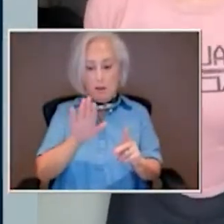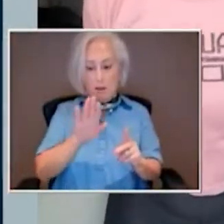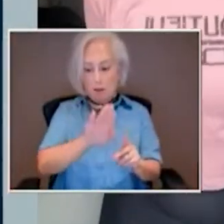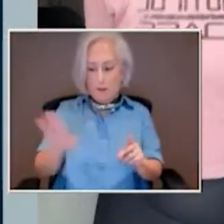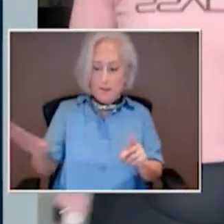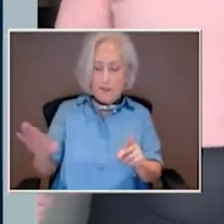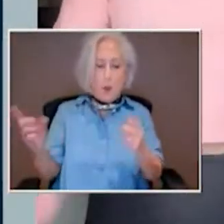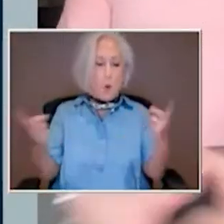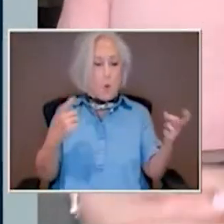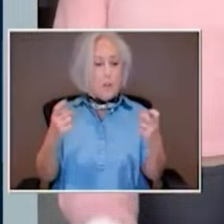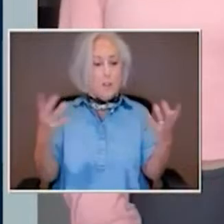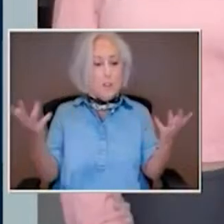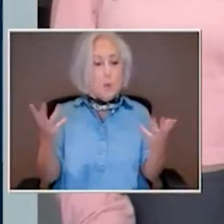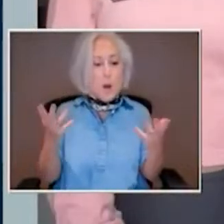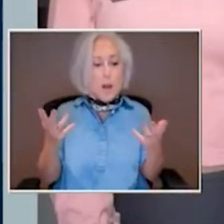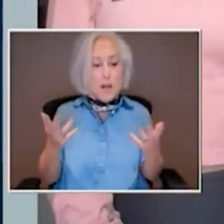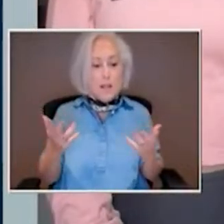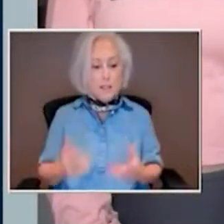getting?